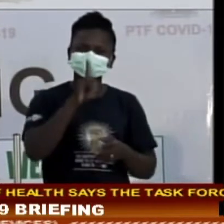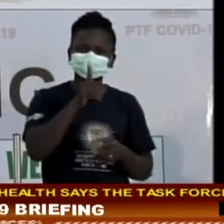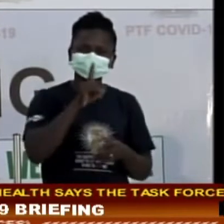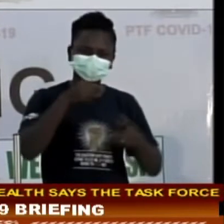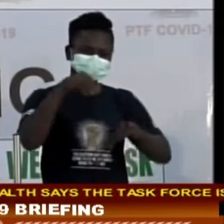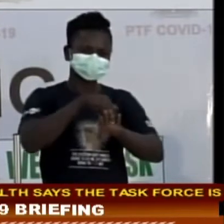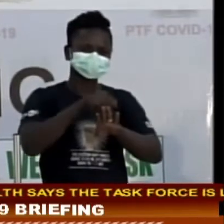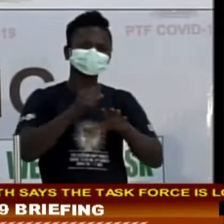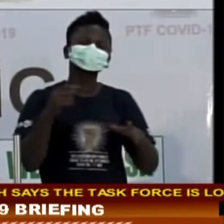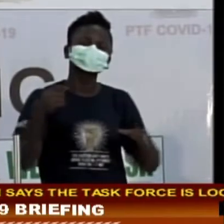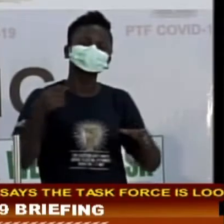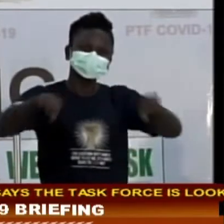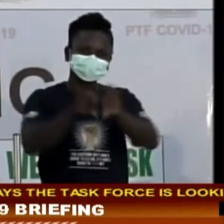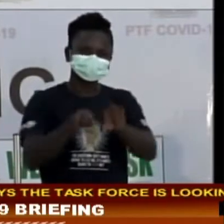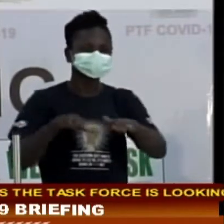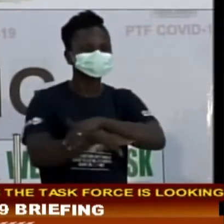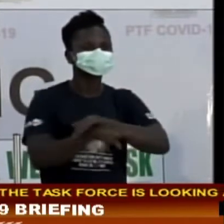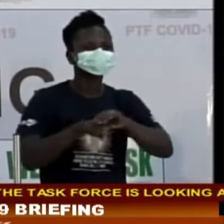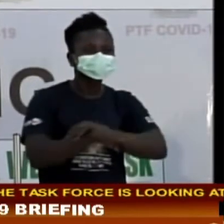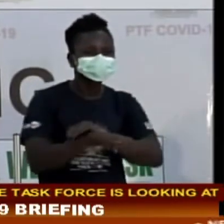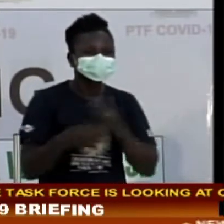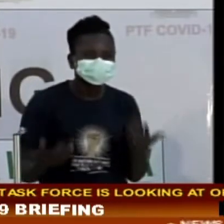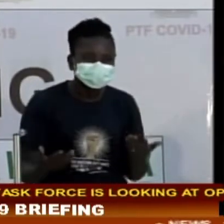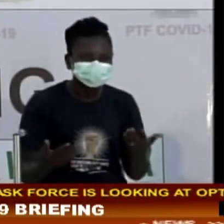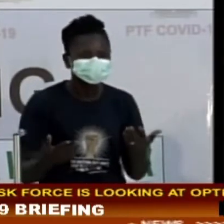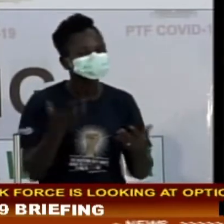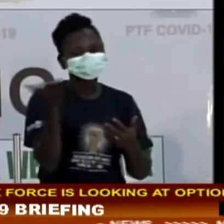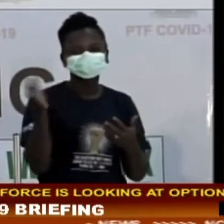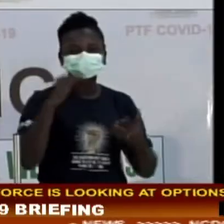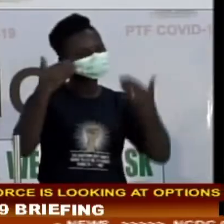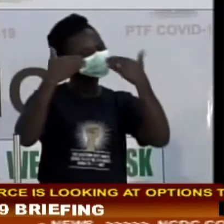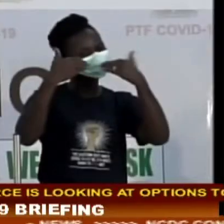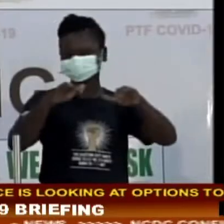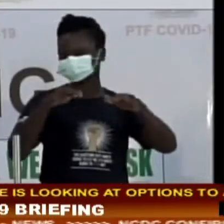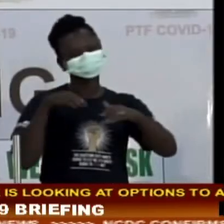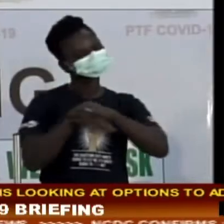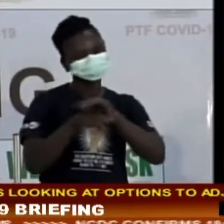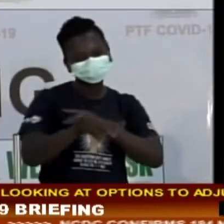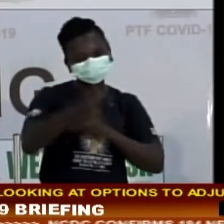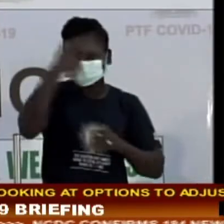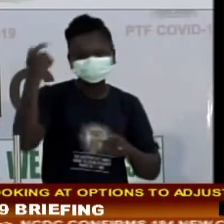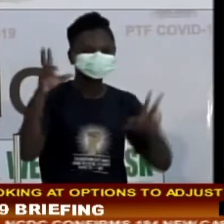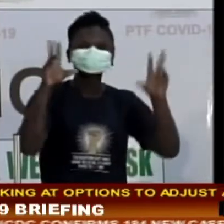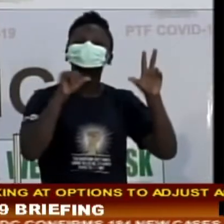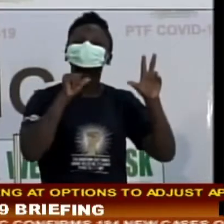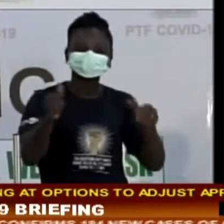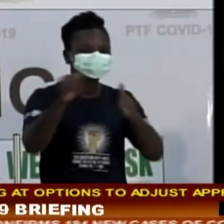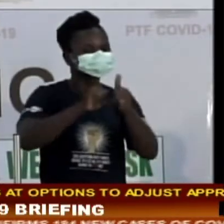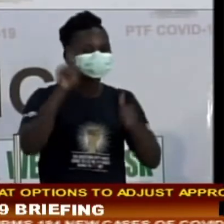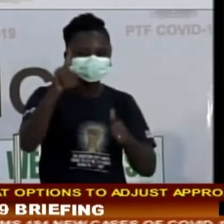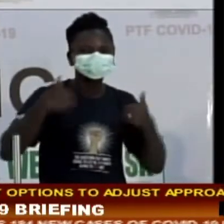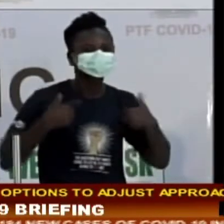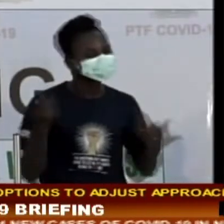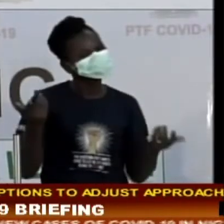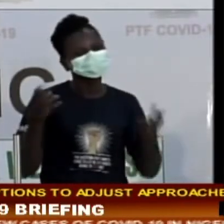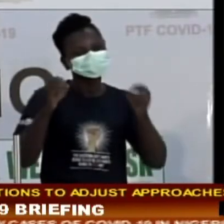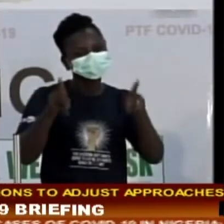it assess there is limited asset because not everybody has the platform to access